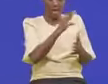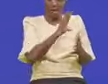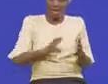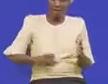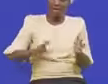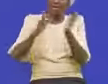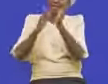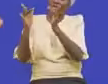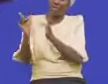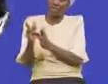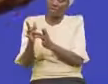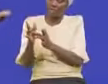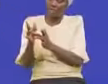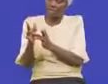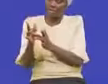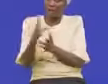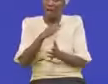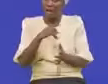Kristo Yesu.